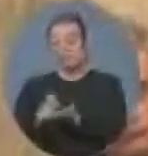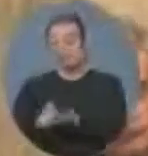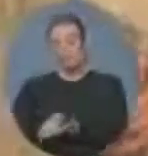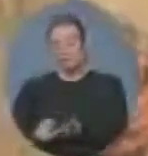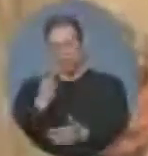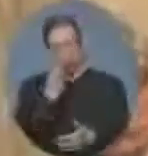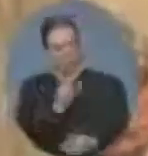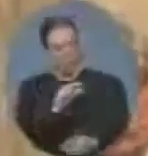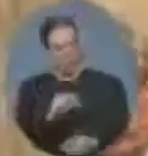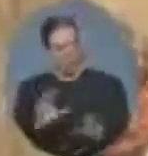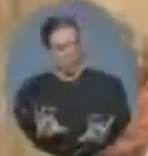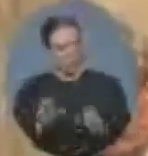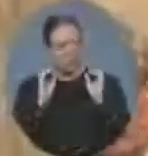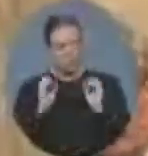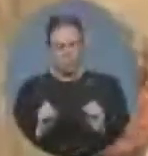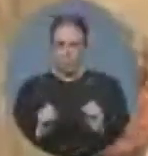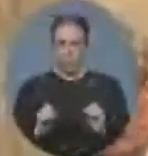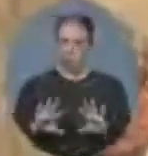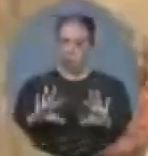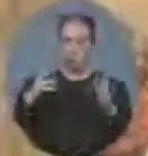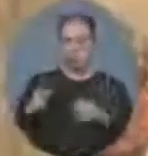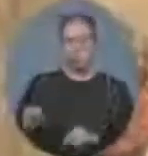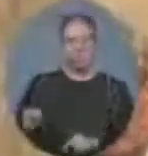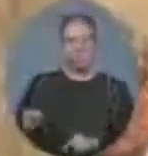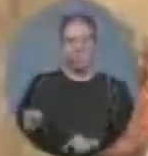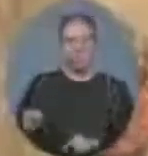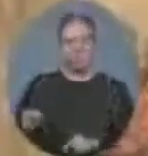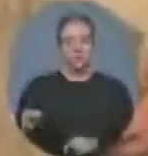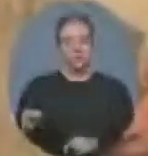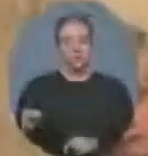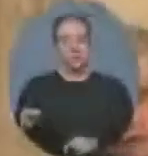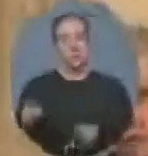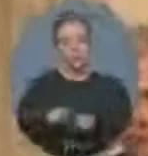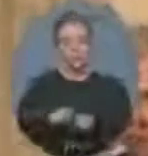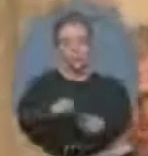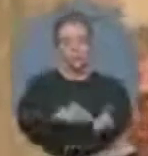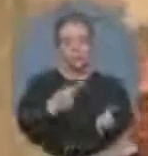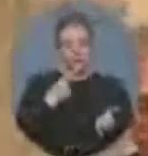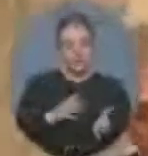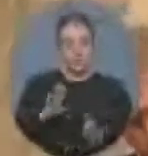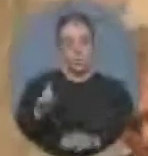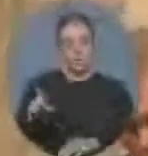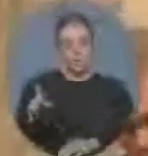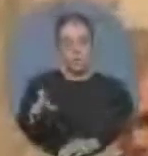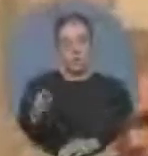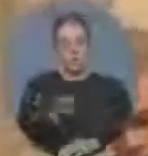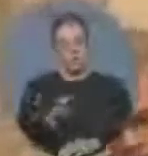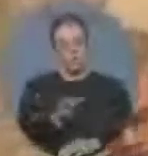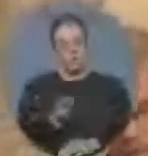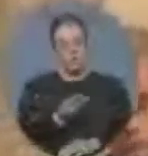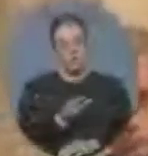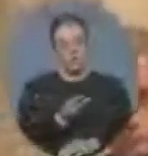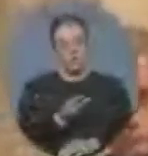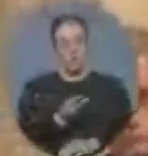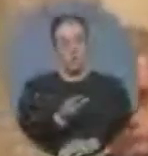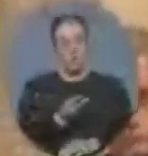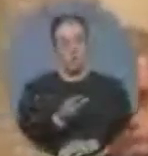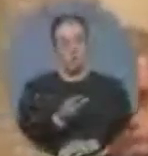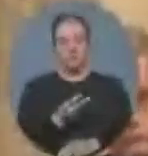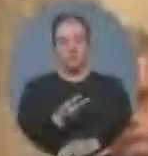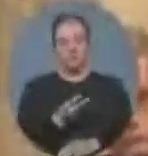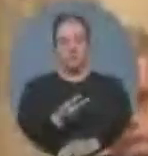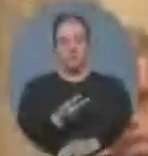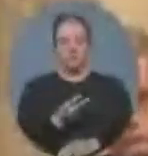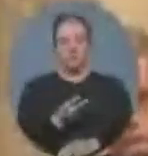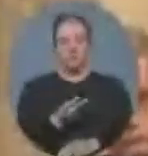worth quoting what they have to say about the Black Québécois, to grossly misuse and misrepresent the report. It's scandalous. There